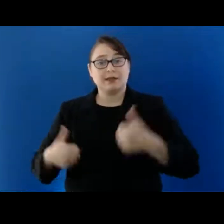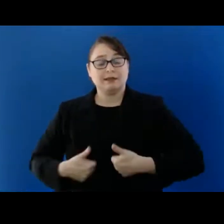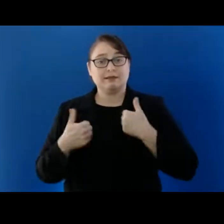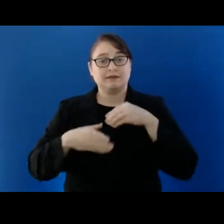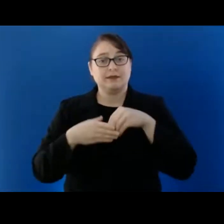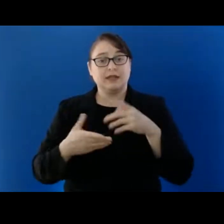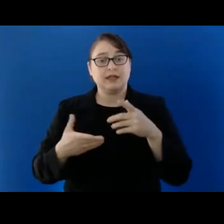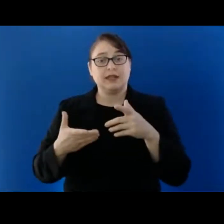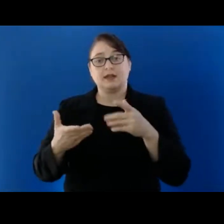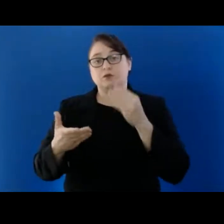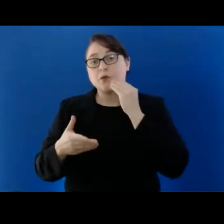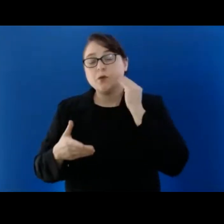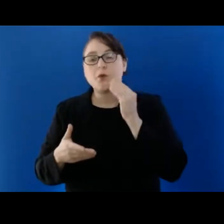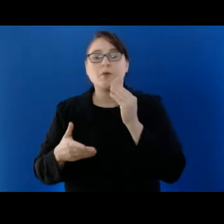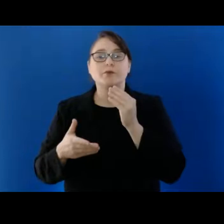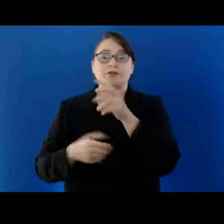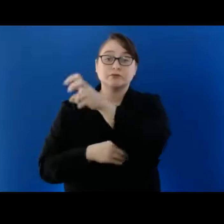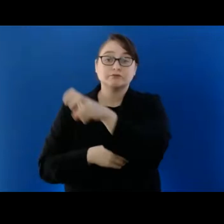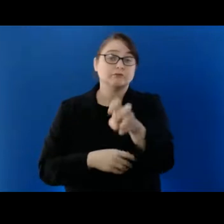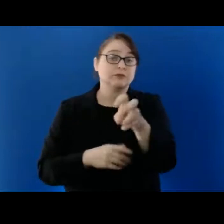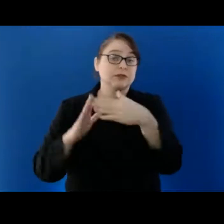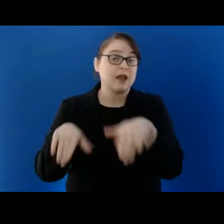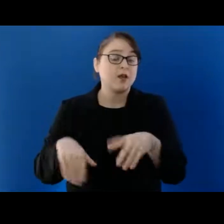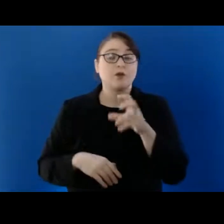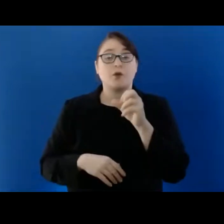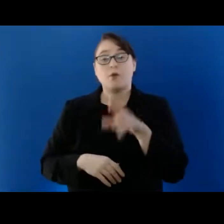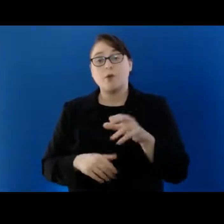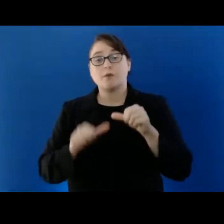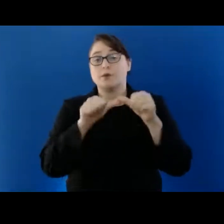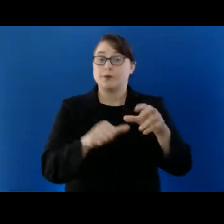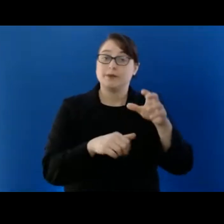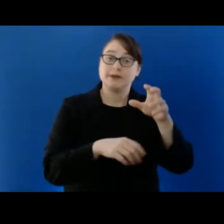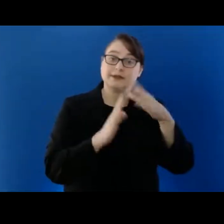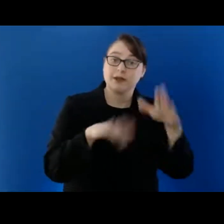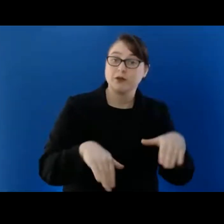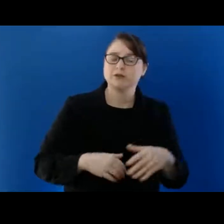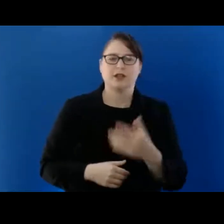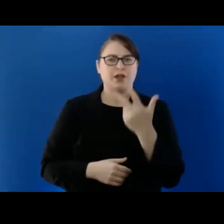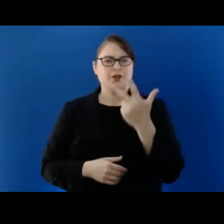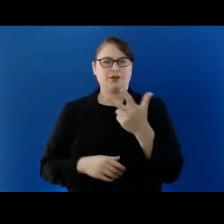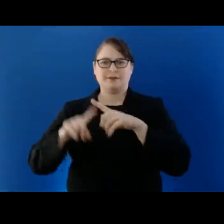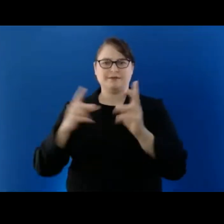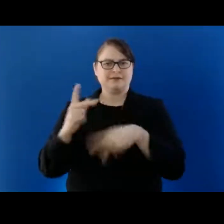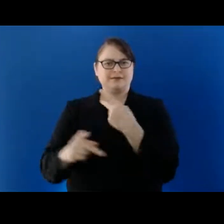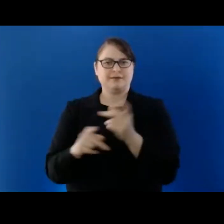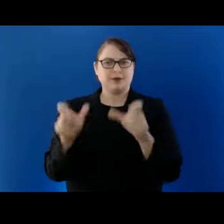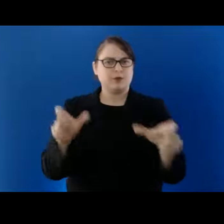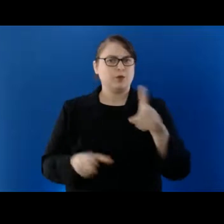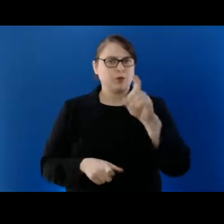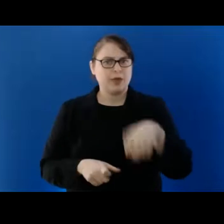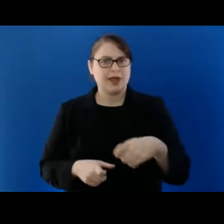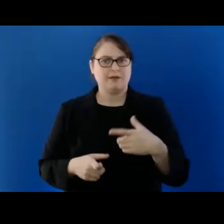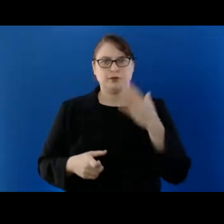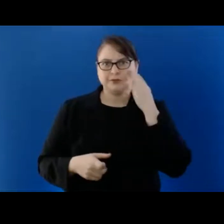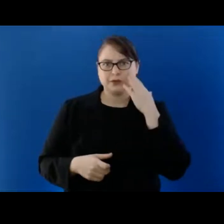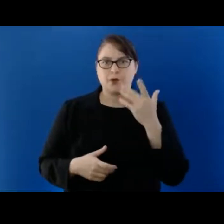going through transitional housing or permanent housing. So there's three variations, and there's three different types of people you have to deal with. Now, the people